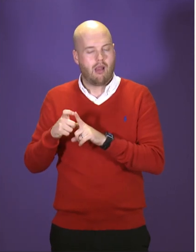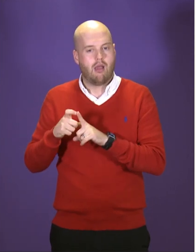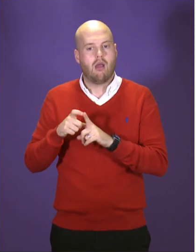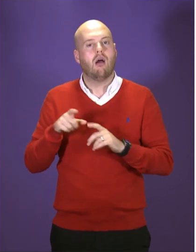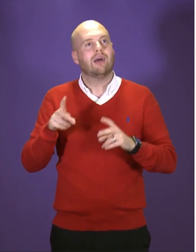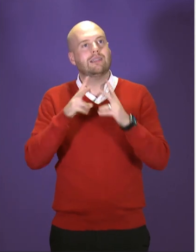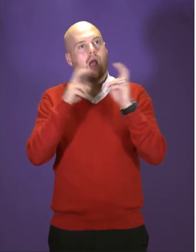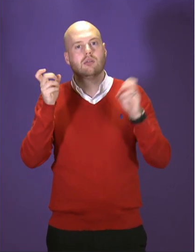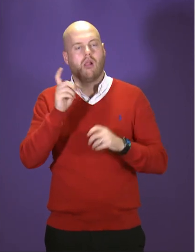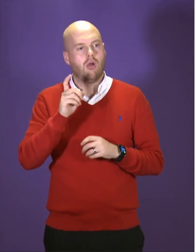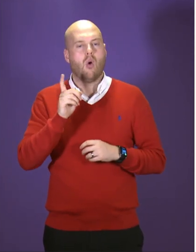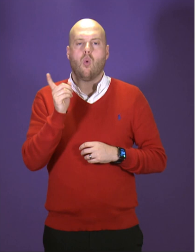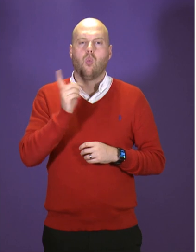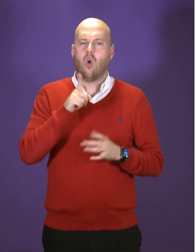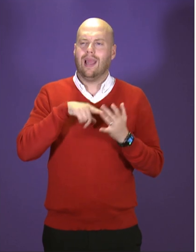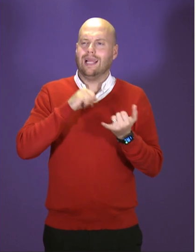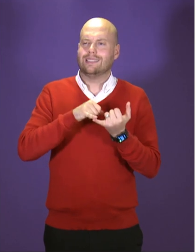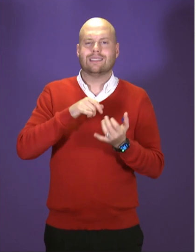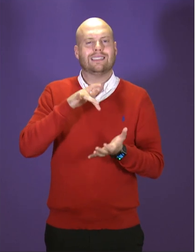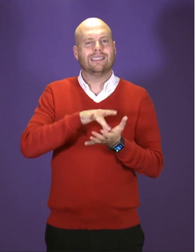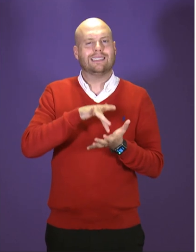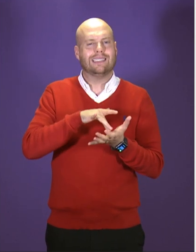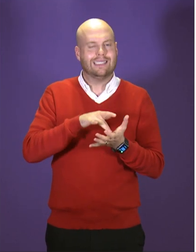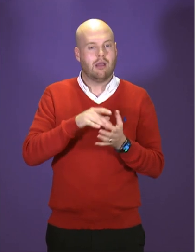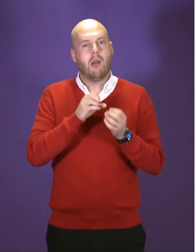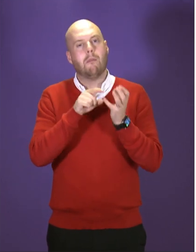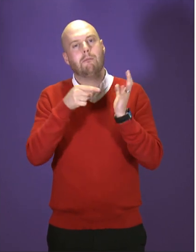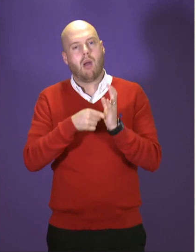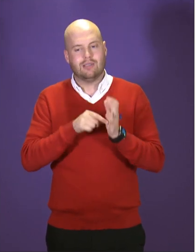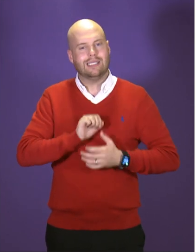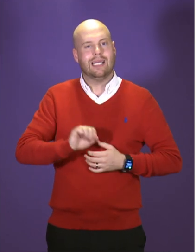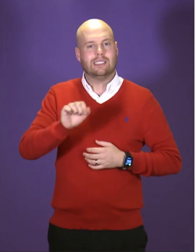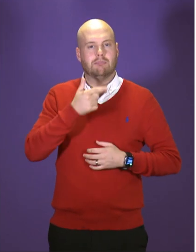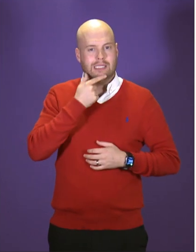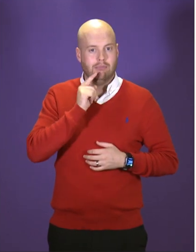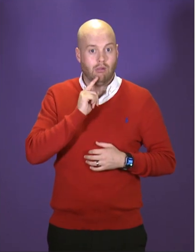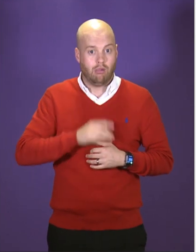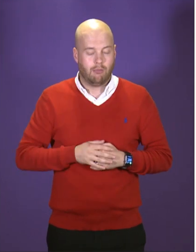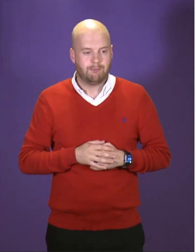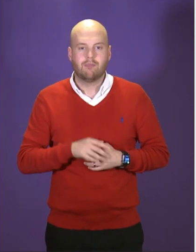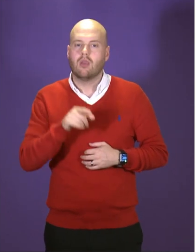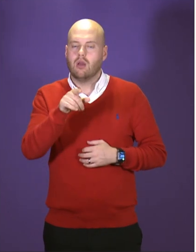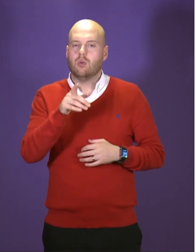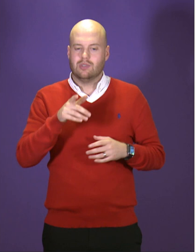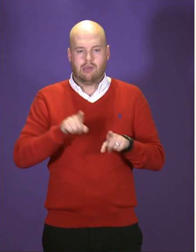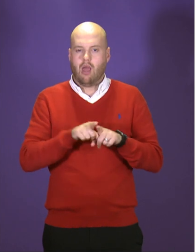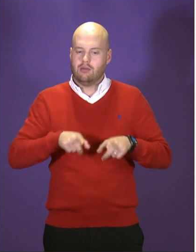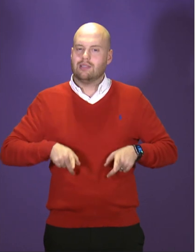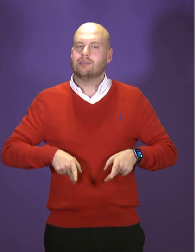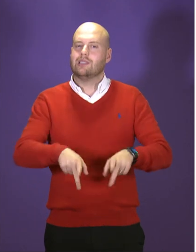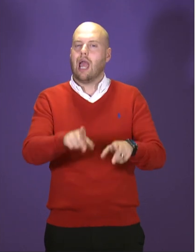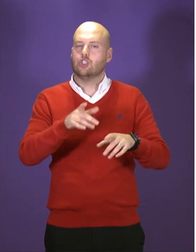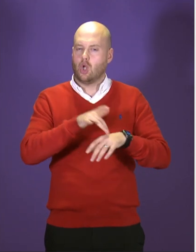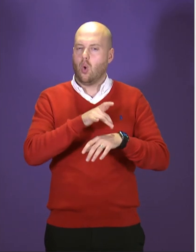City But Its People? It was a 60-meter catwalk show across Piccadilly Gardens,